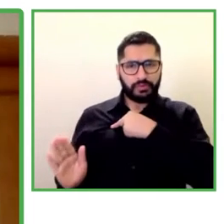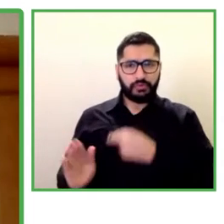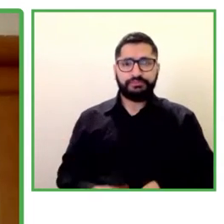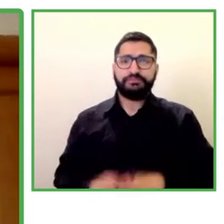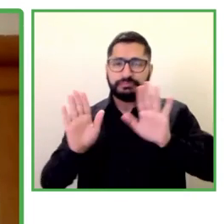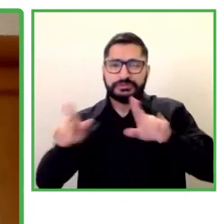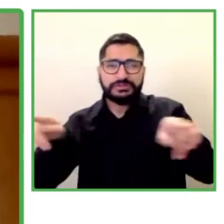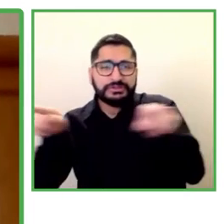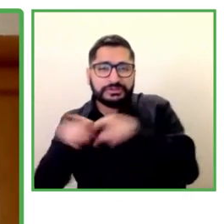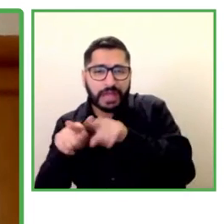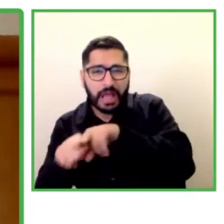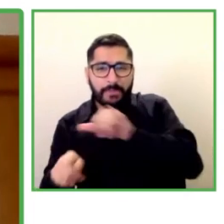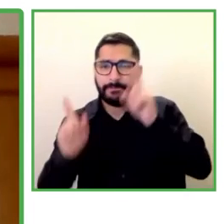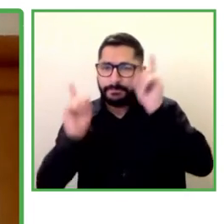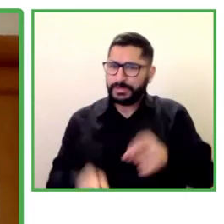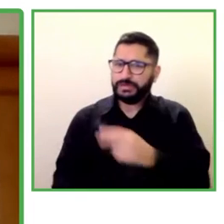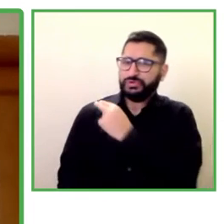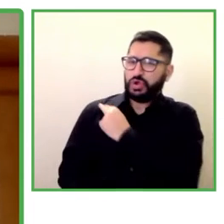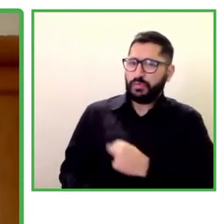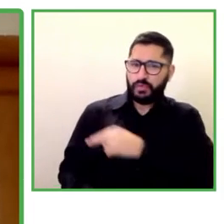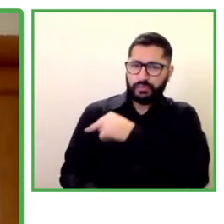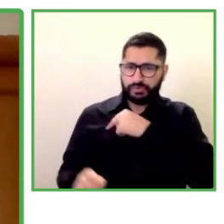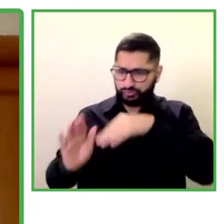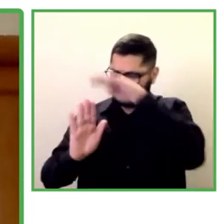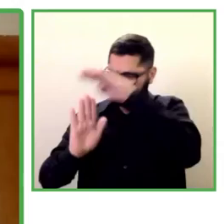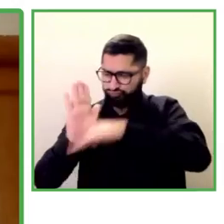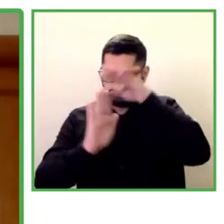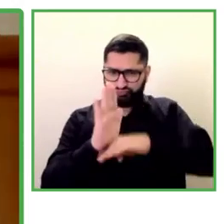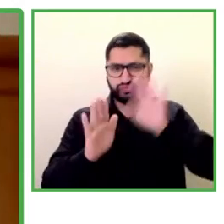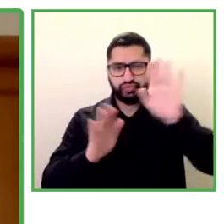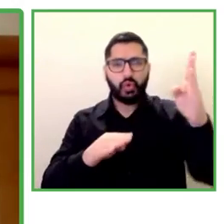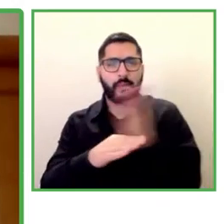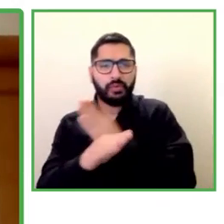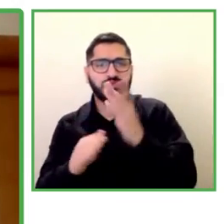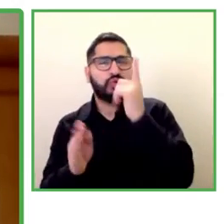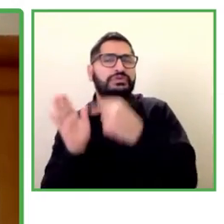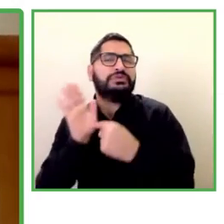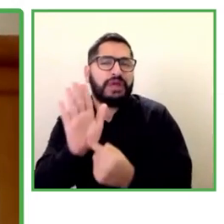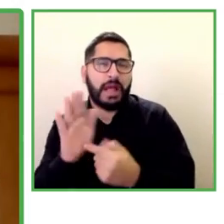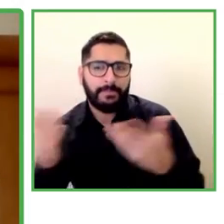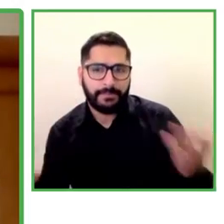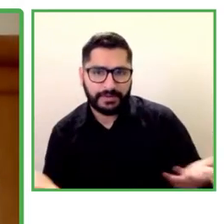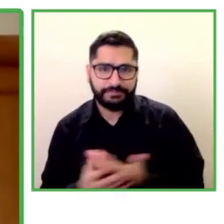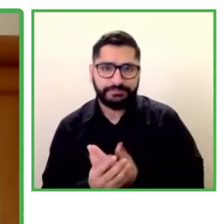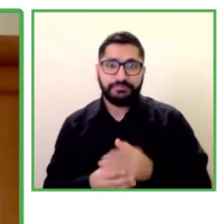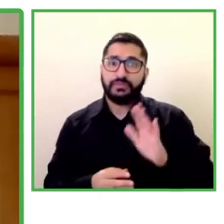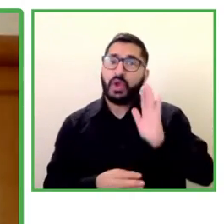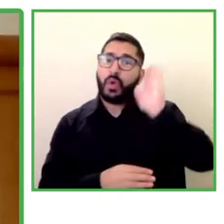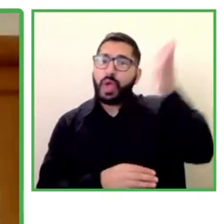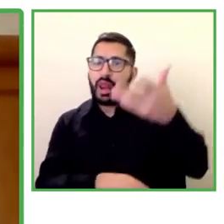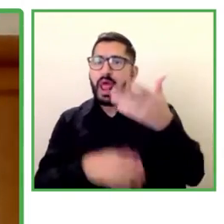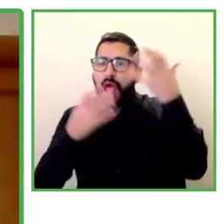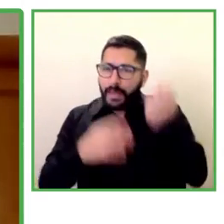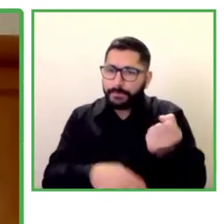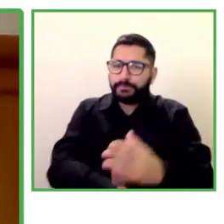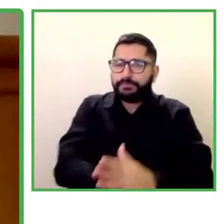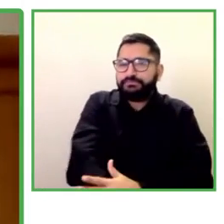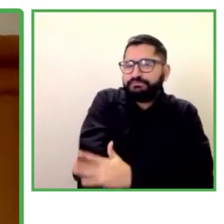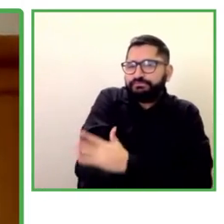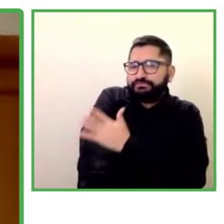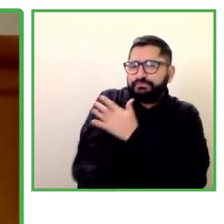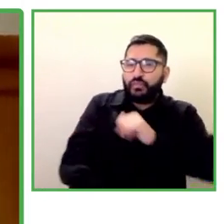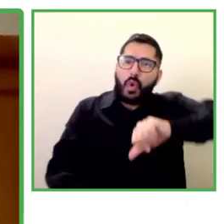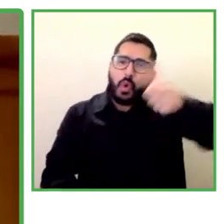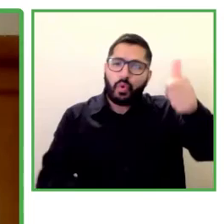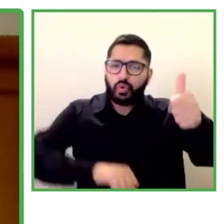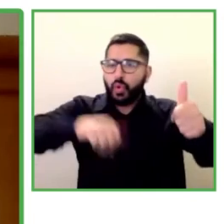diverse in the different platforms of the companies. This could be, for example, the activities to raise awareness and other organizations for